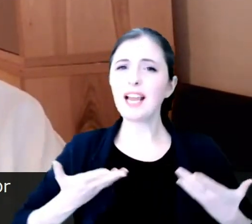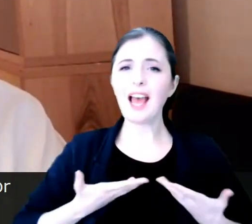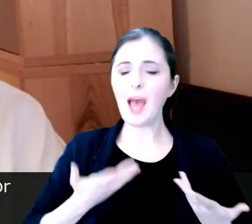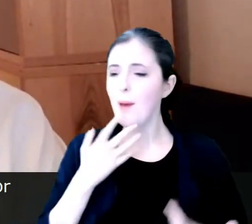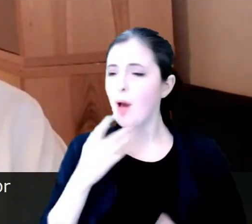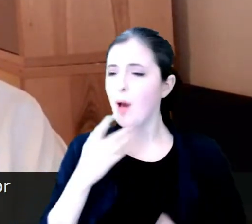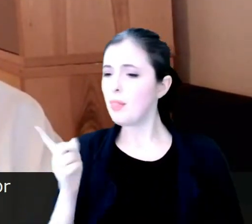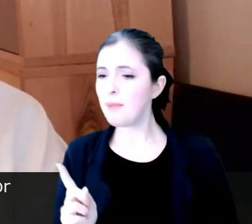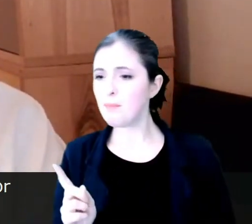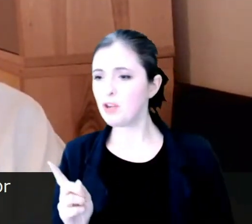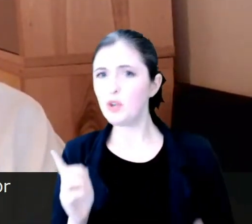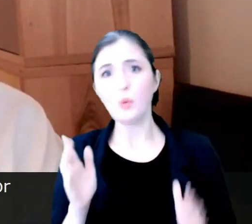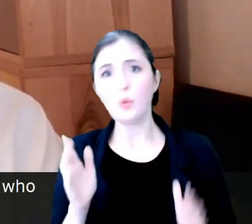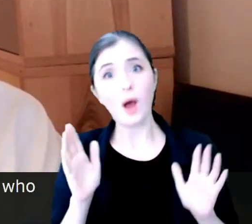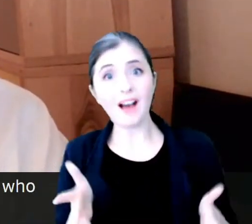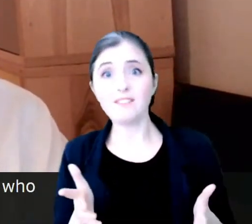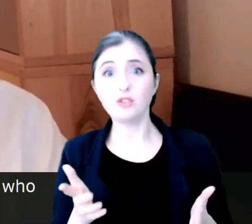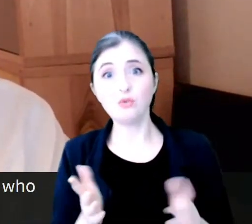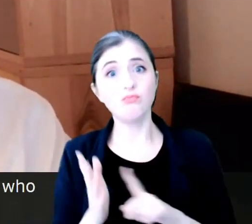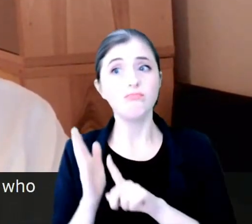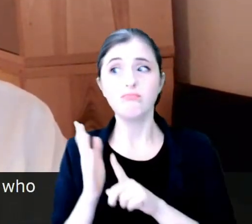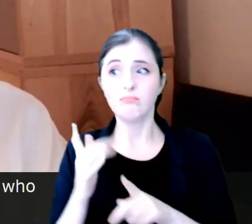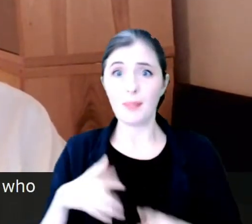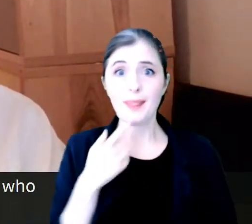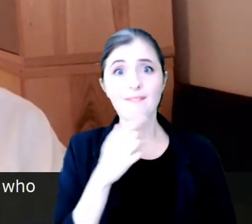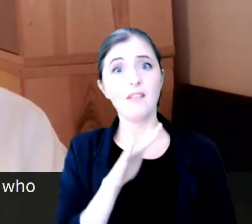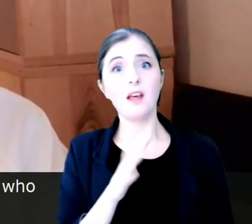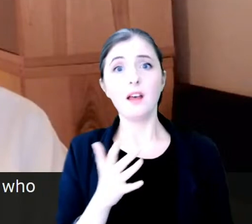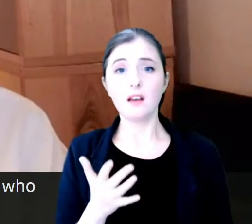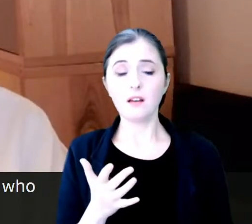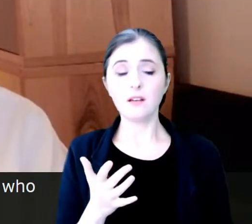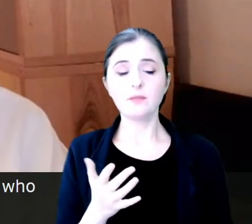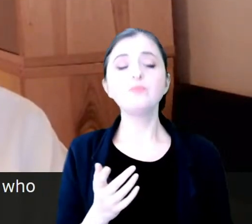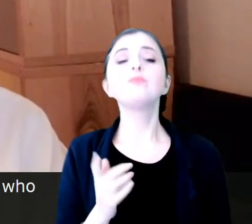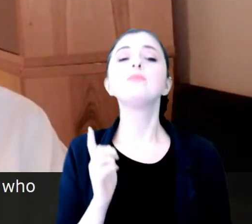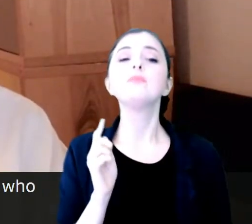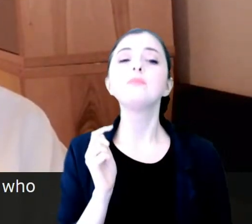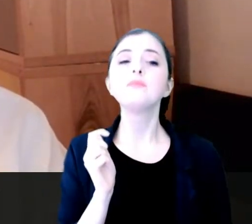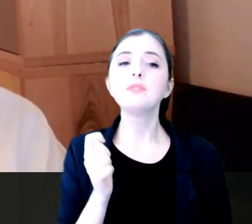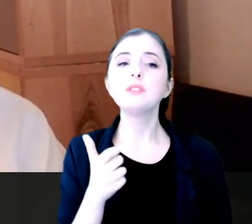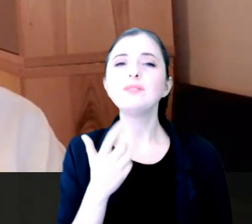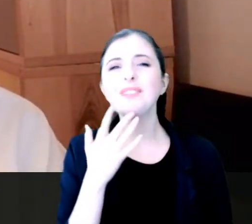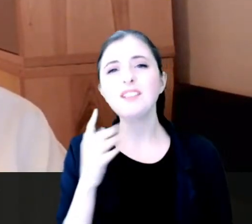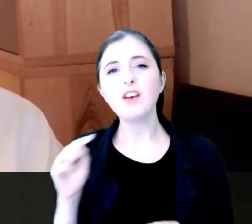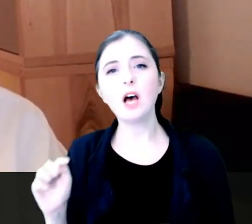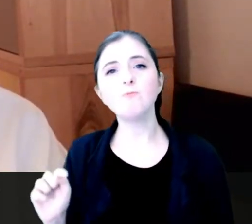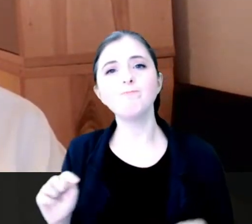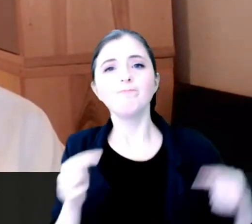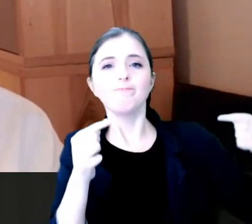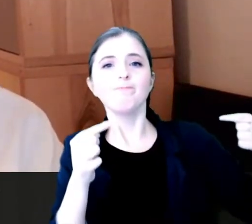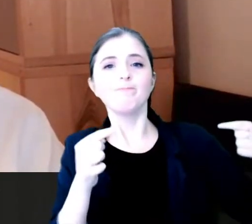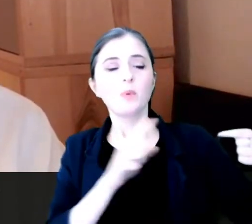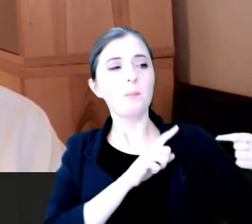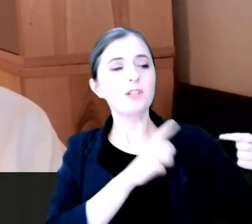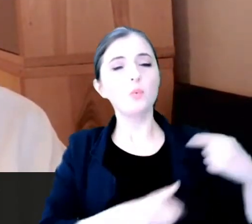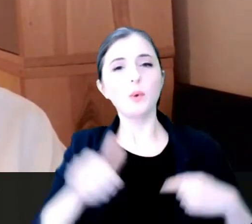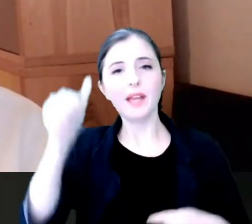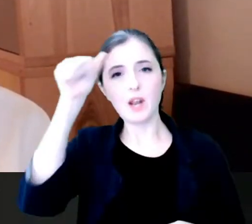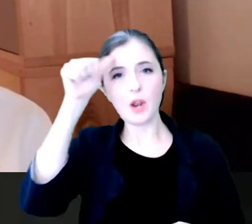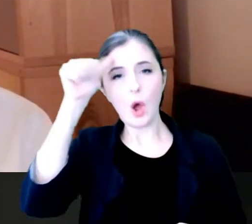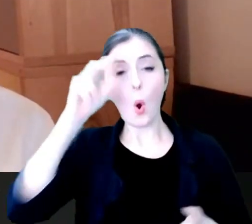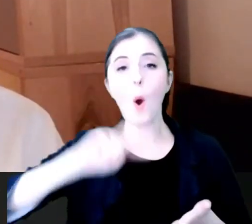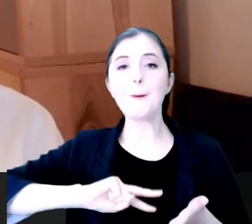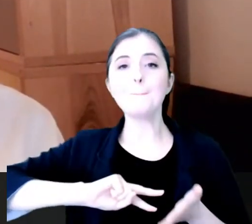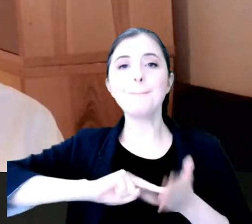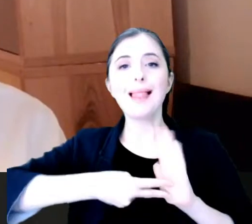actually have to live in them. There is something of a revolt going on because we know that planning committees